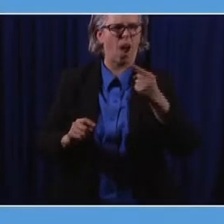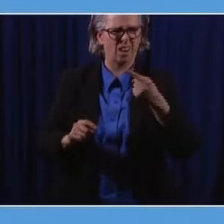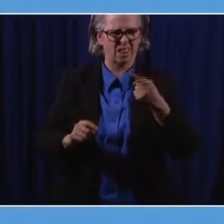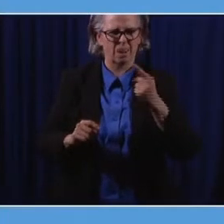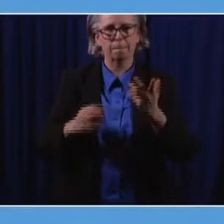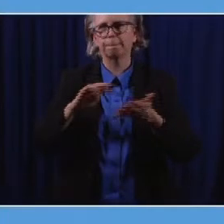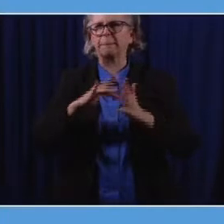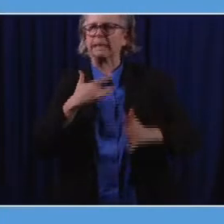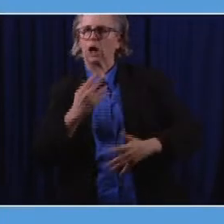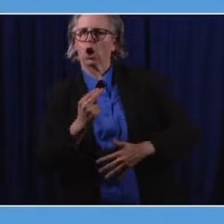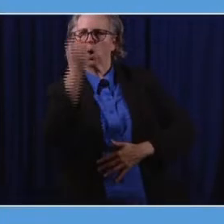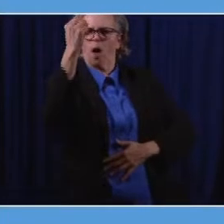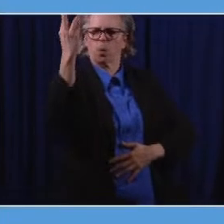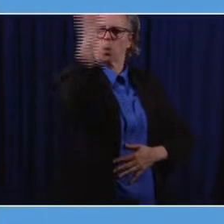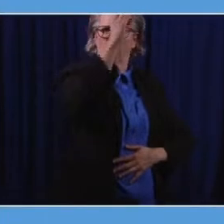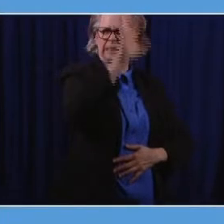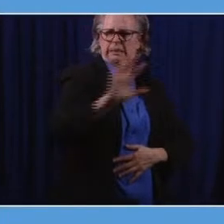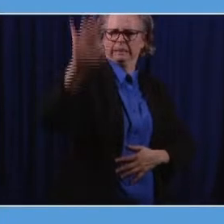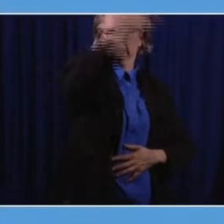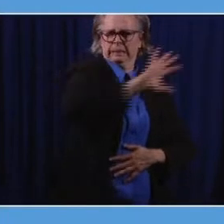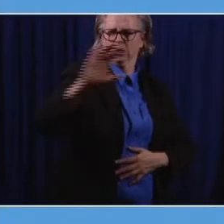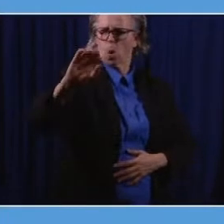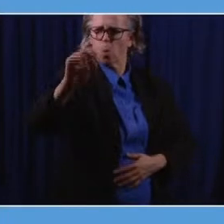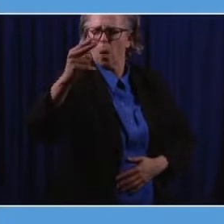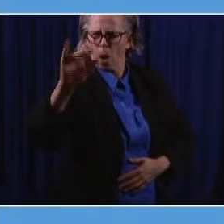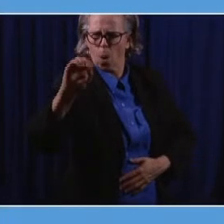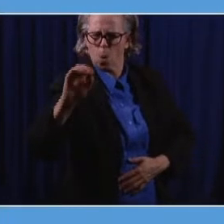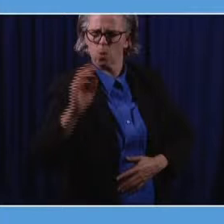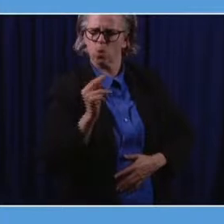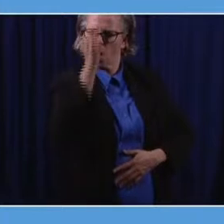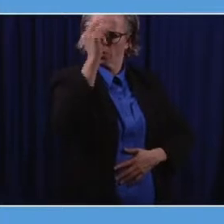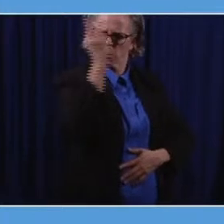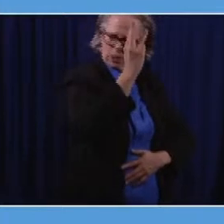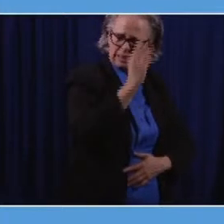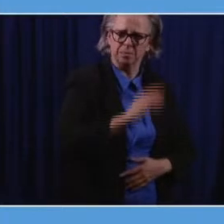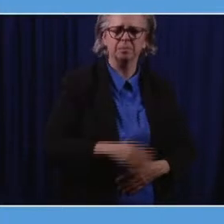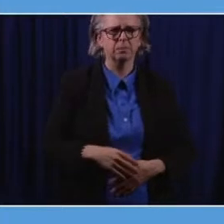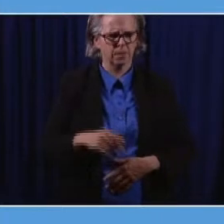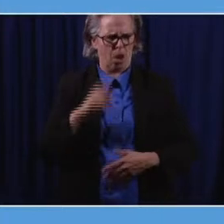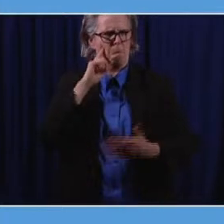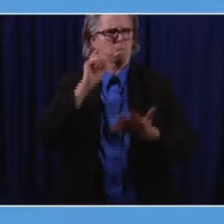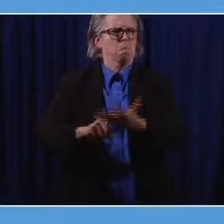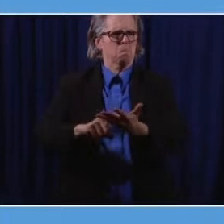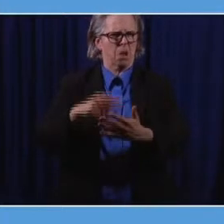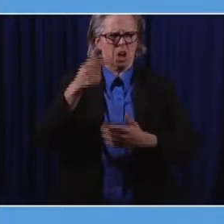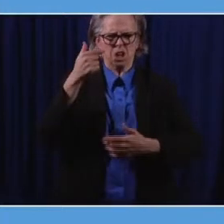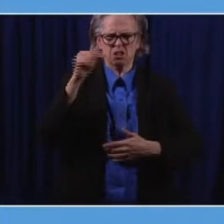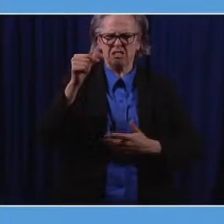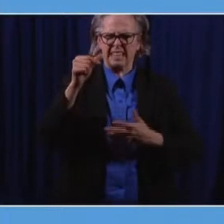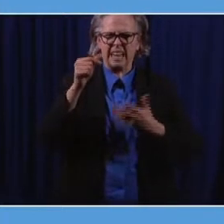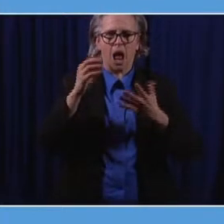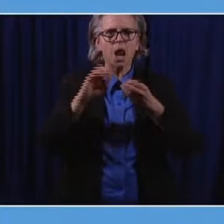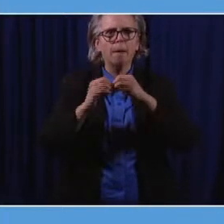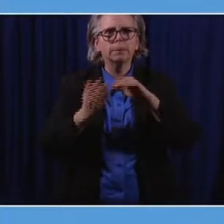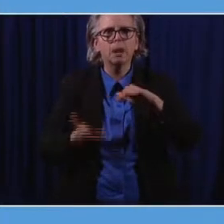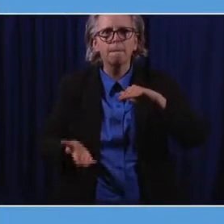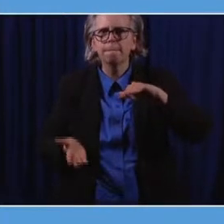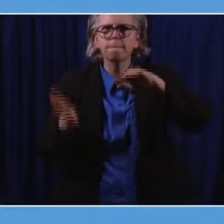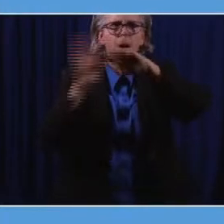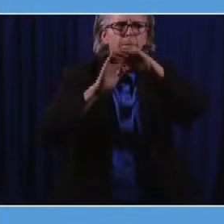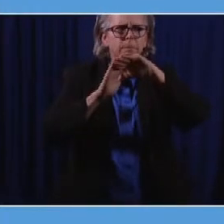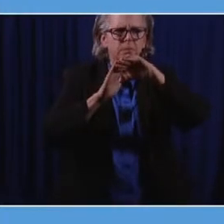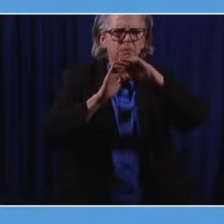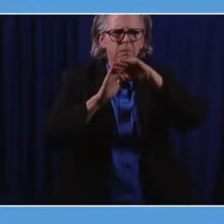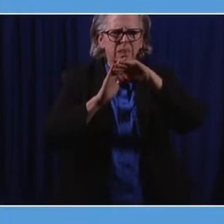northwest Ohio. And so we're starting to see that. We're seeing relatively fewer residents of the Cleveland-Columbus area